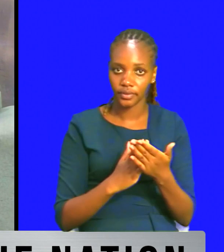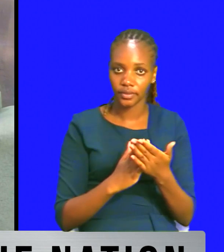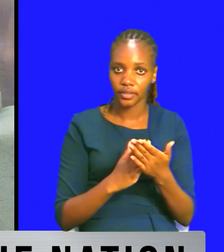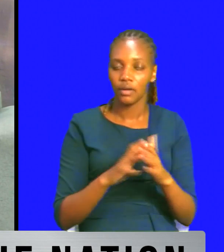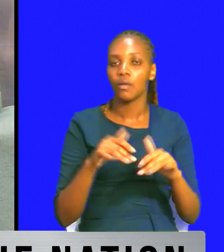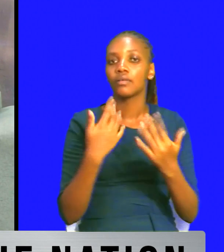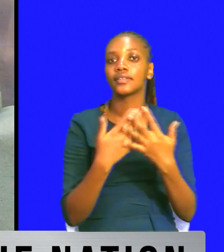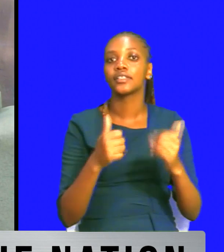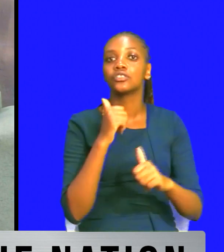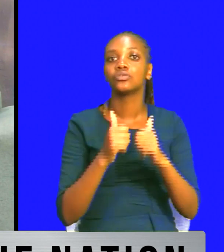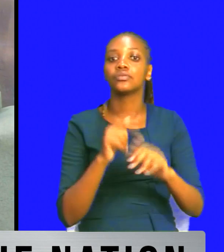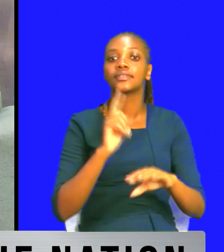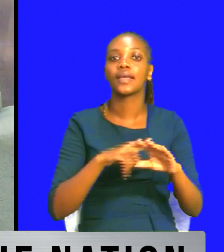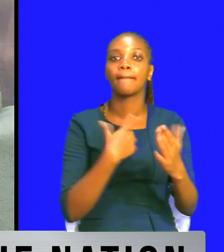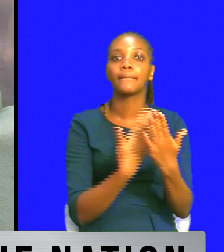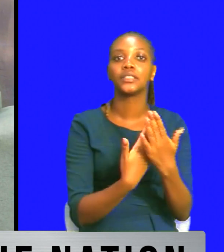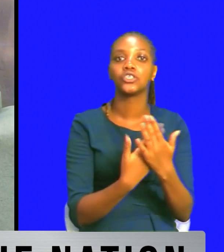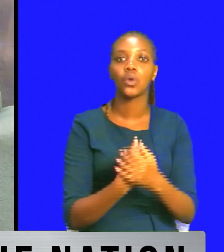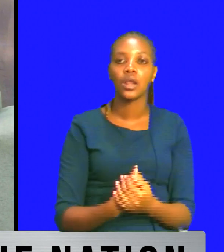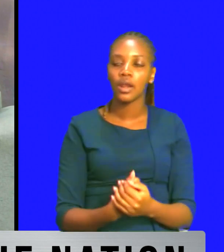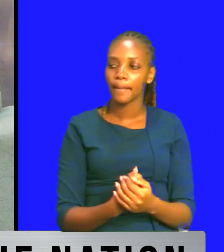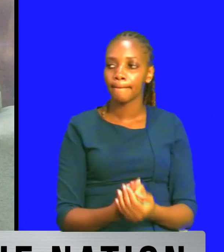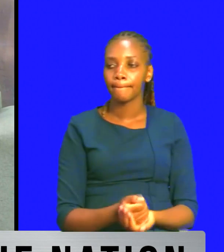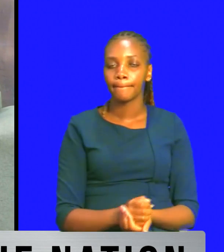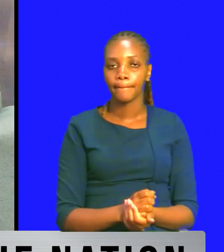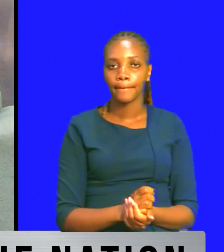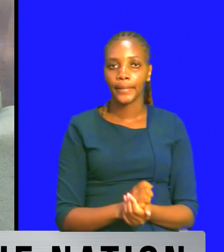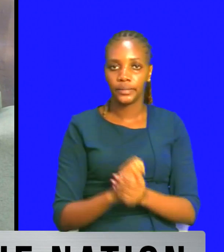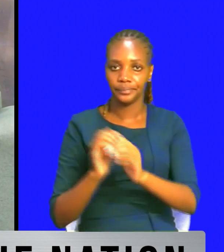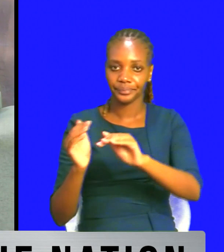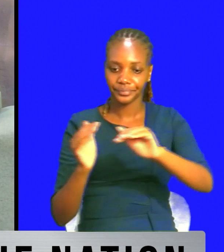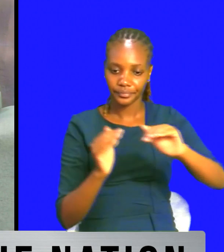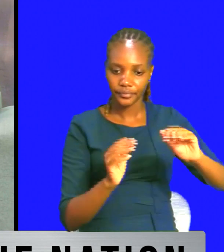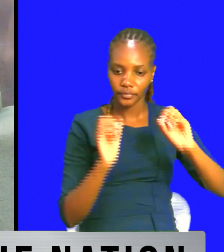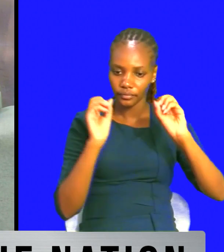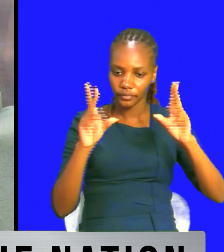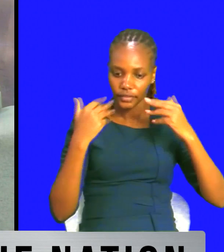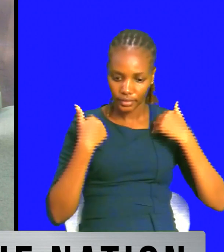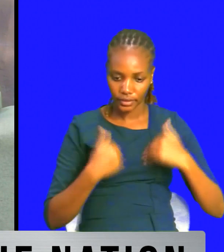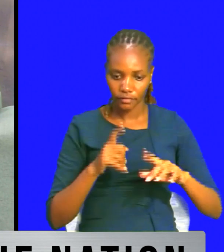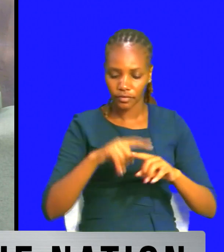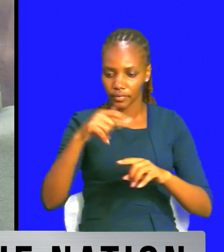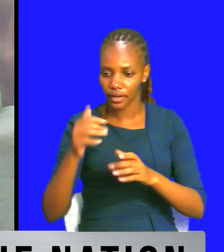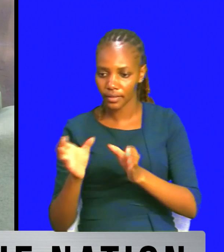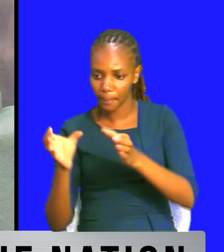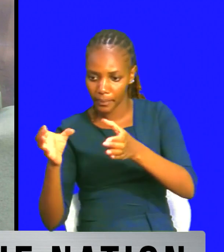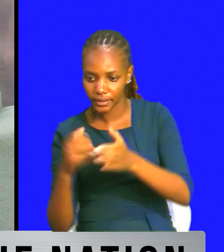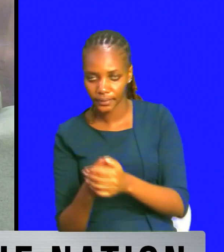petitions. Okay. Okay. And Jonah, me being from the other mrengo.